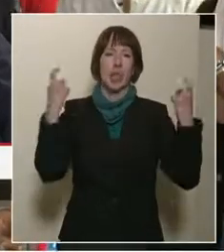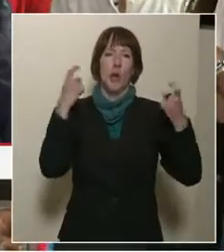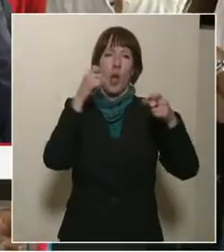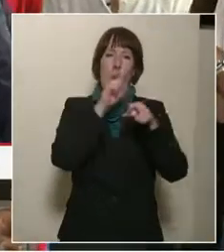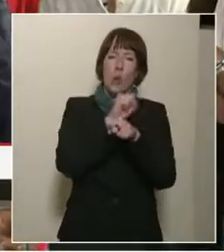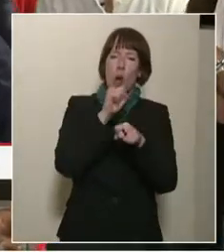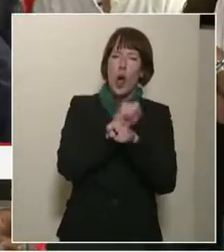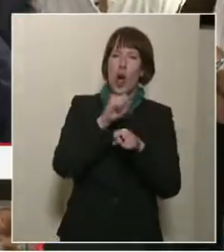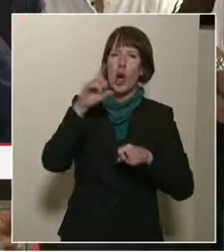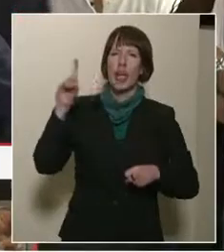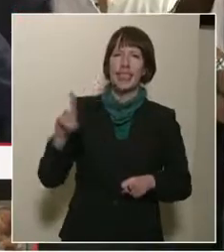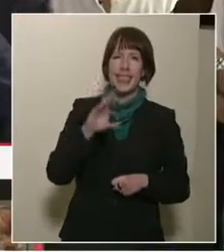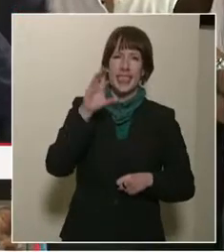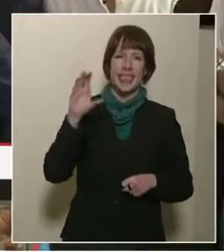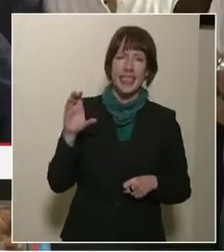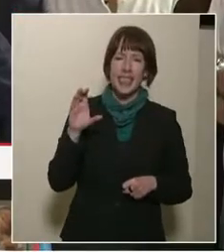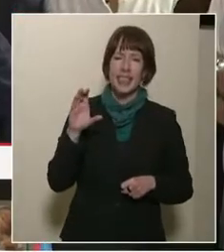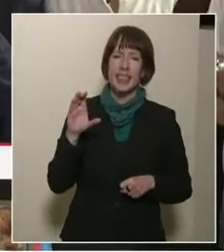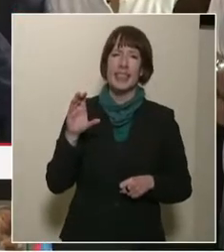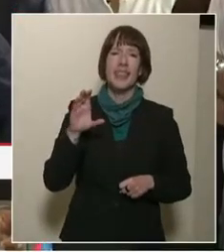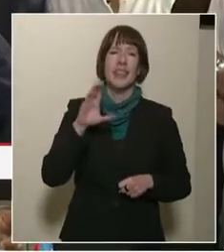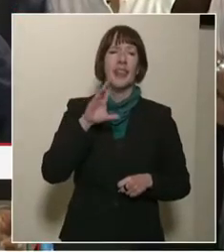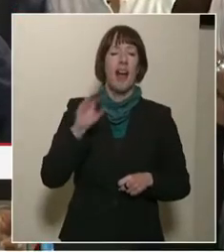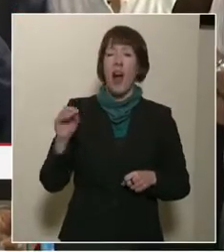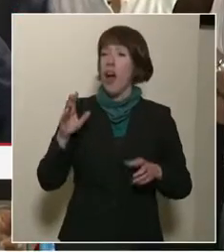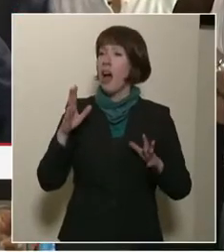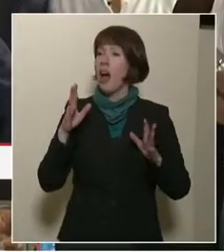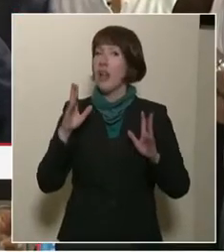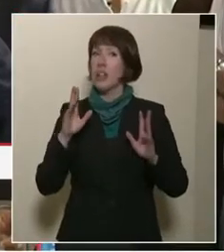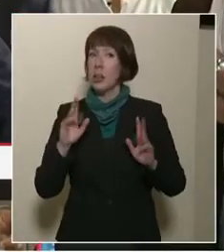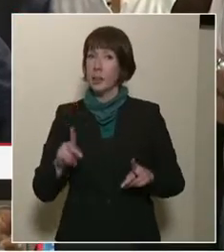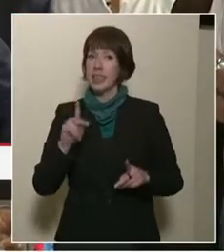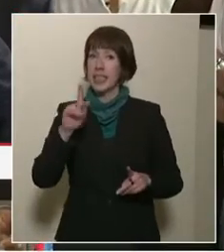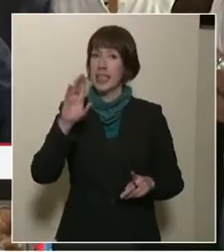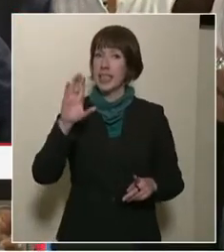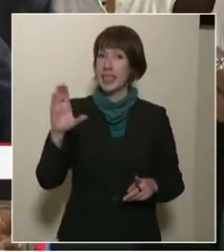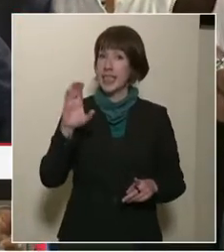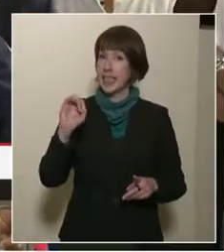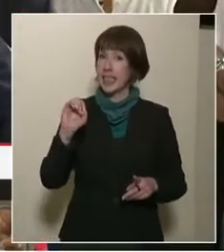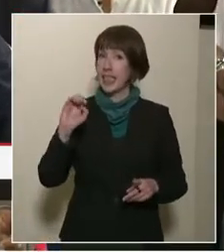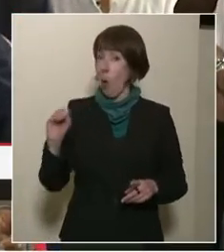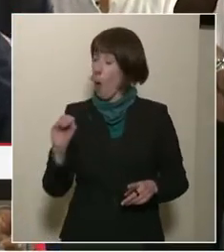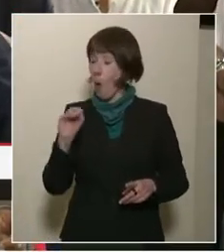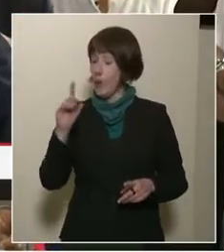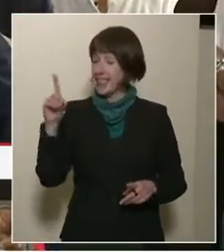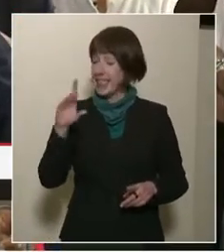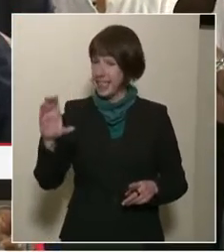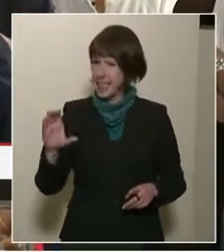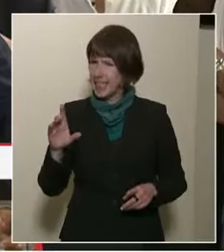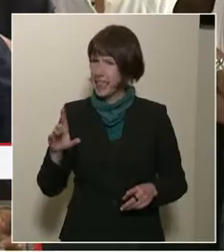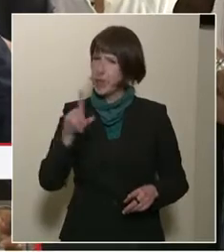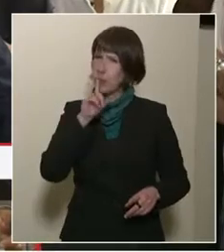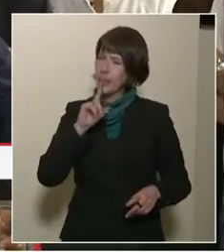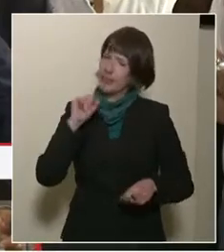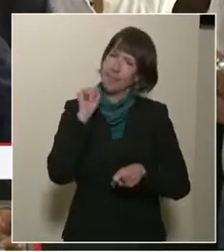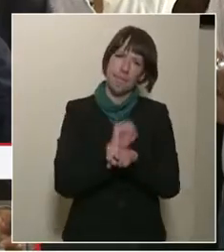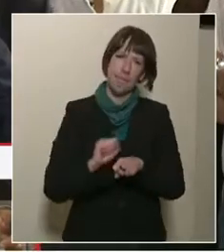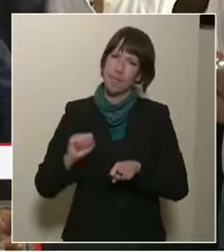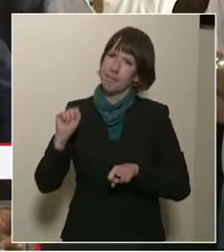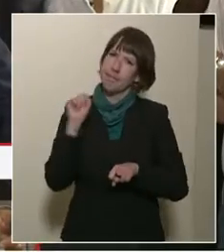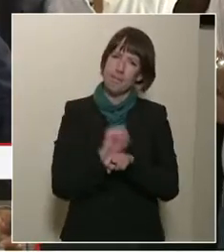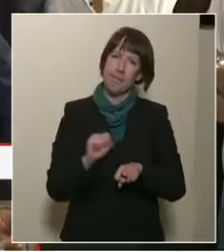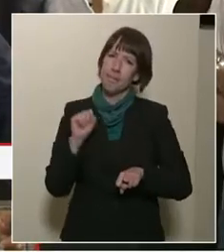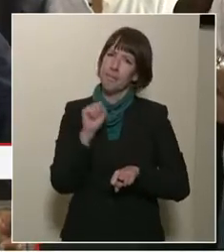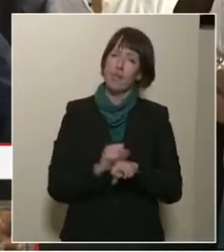of the District of Columbia and the person who is the CEO of the District of Columbia, who has worked really diligently with